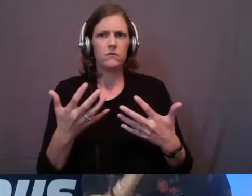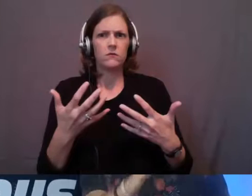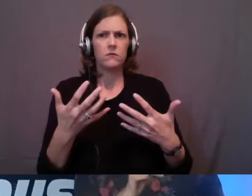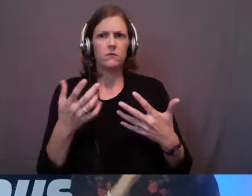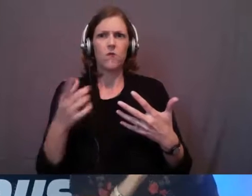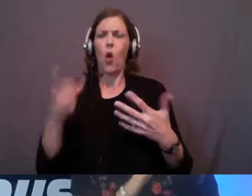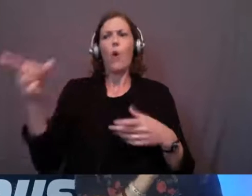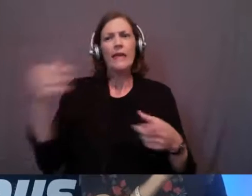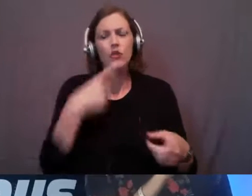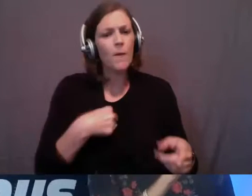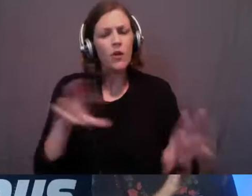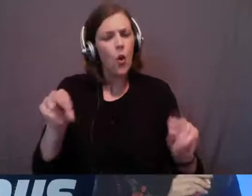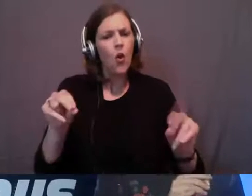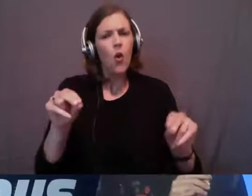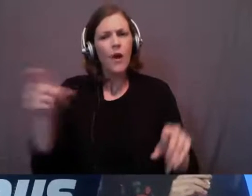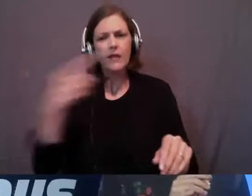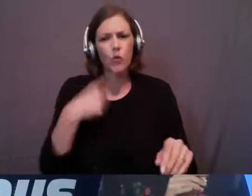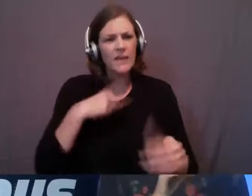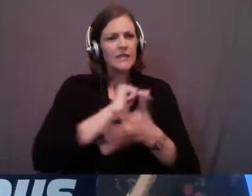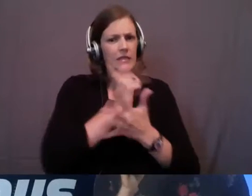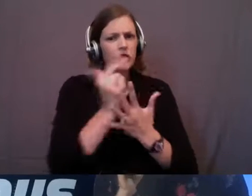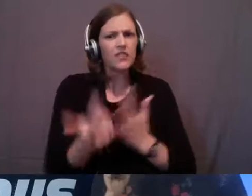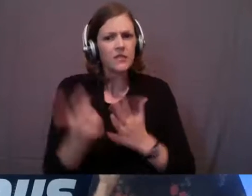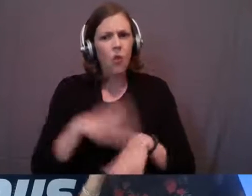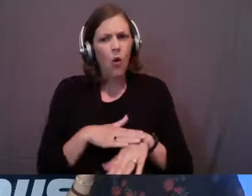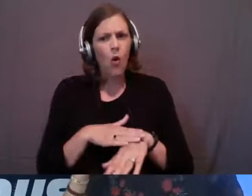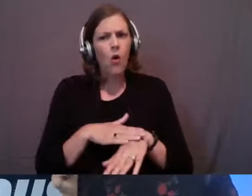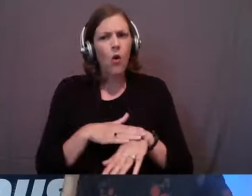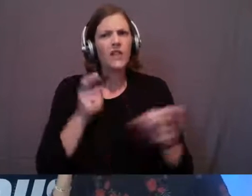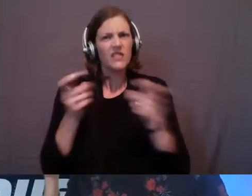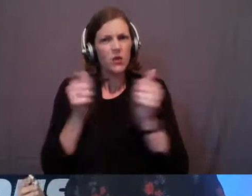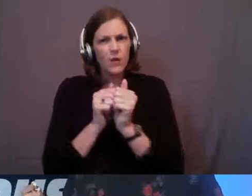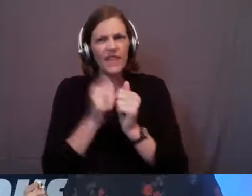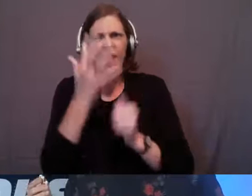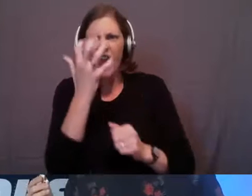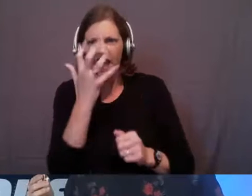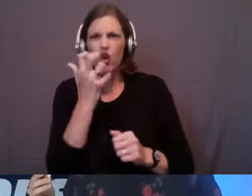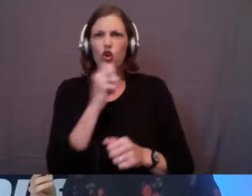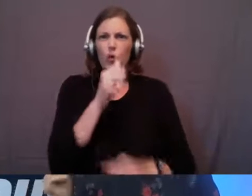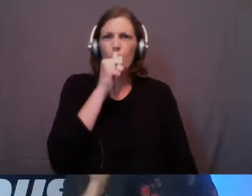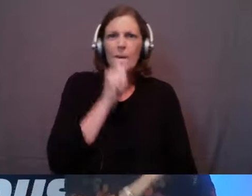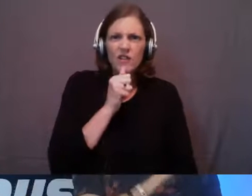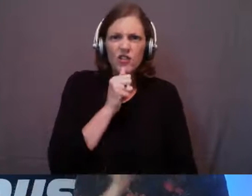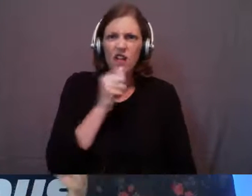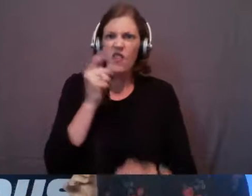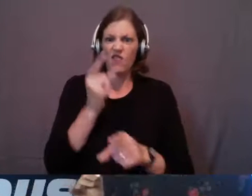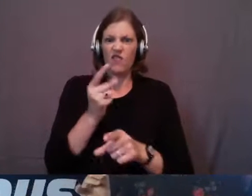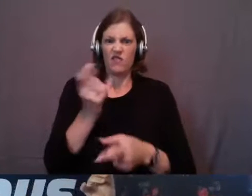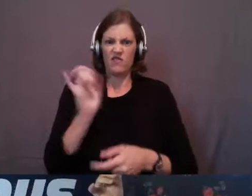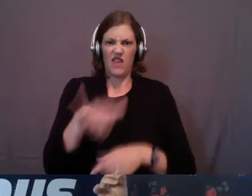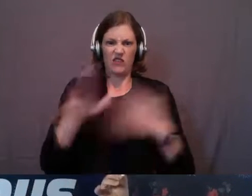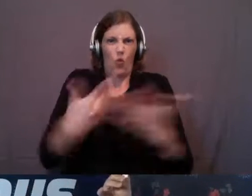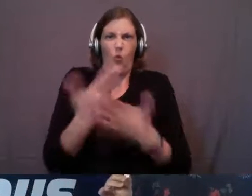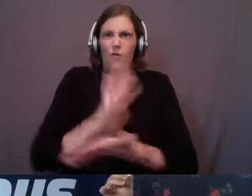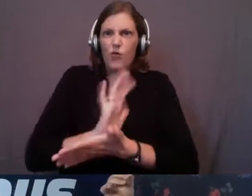See, he told me it was a series on dealing with anger and impatience. That's like what the whole film franchise